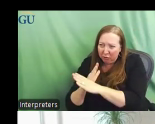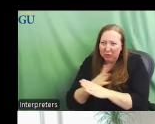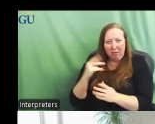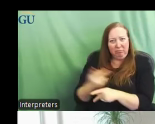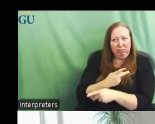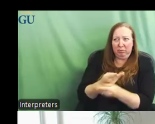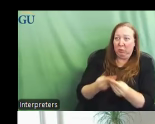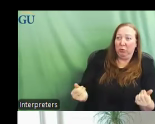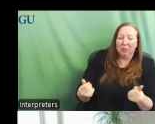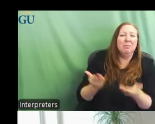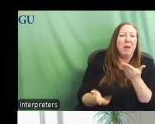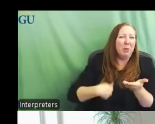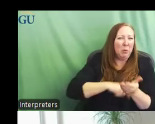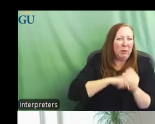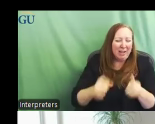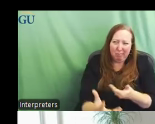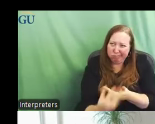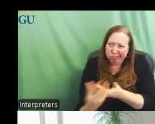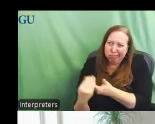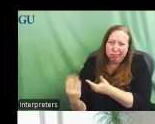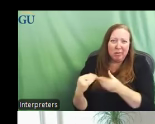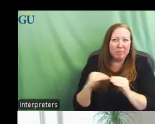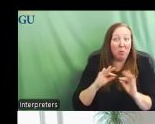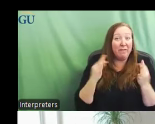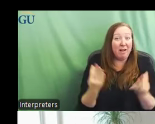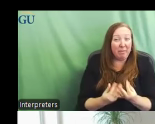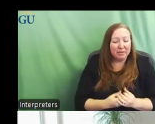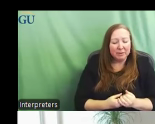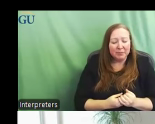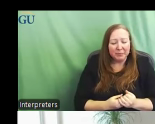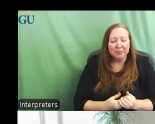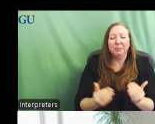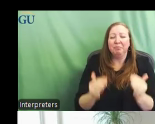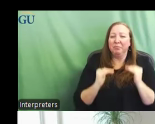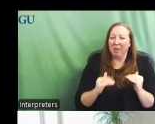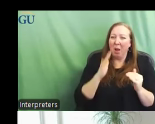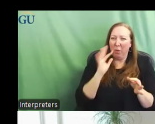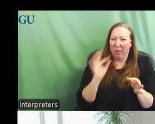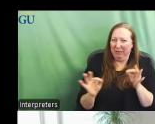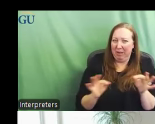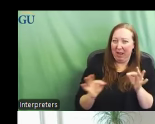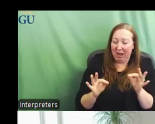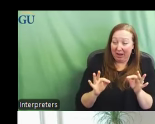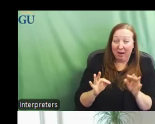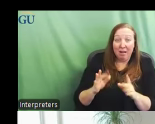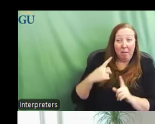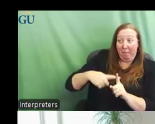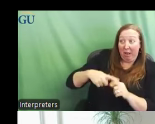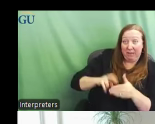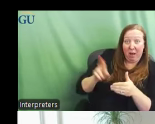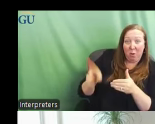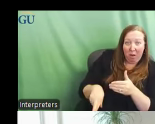even more families in the EHDI process. And then also explain how the positive outcomes are that occur